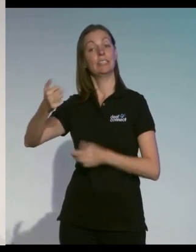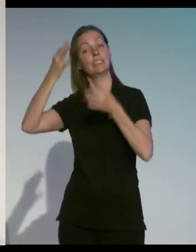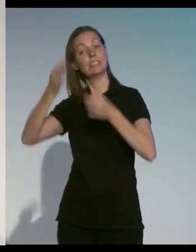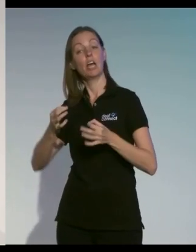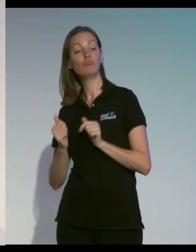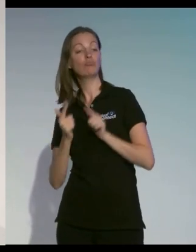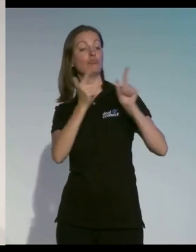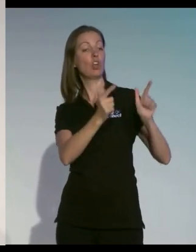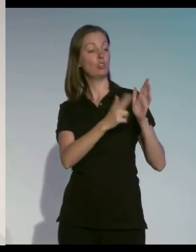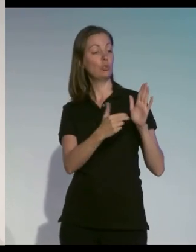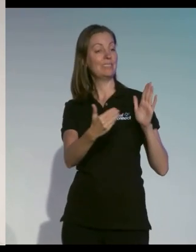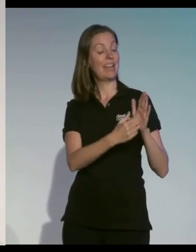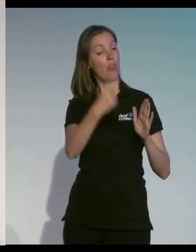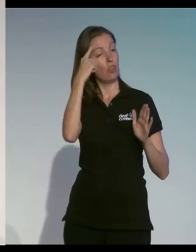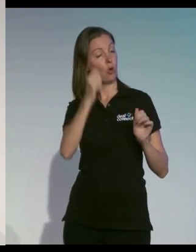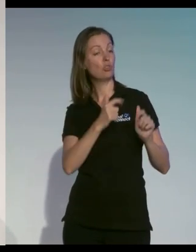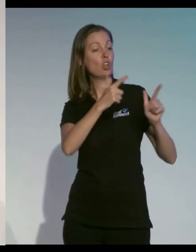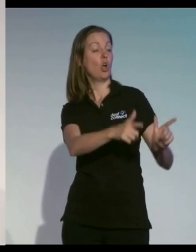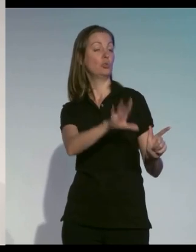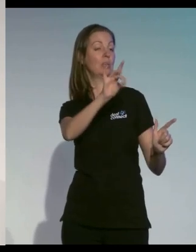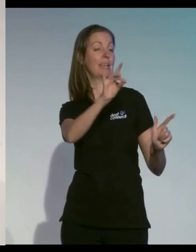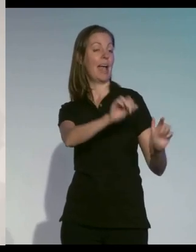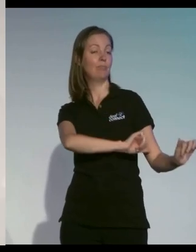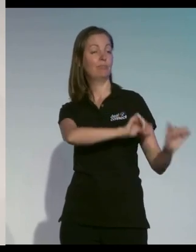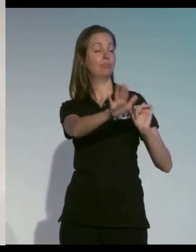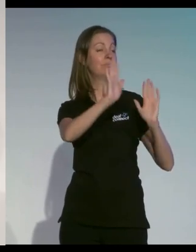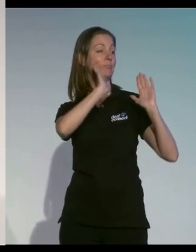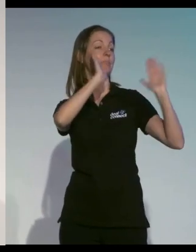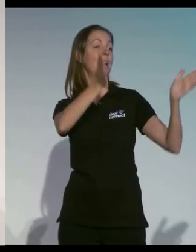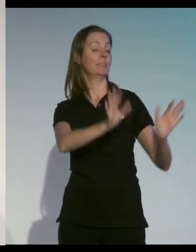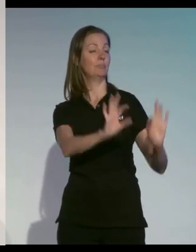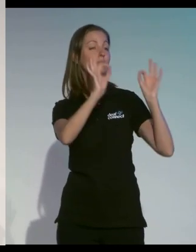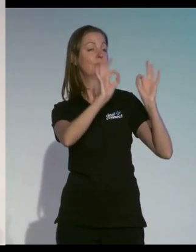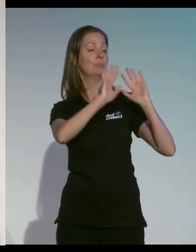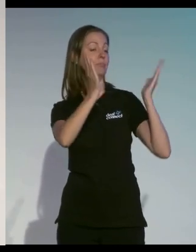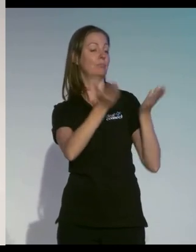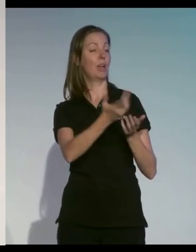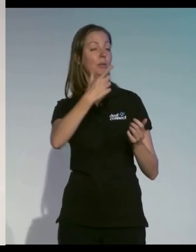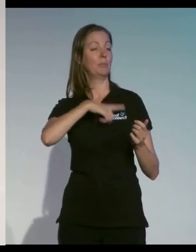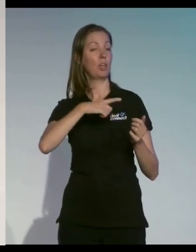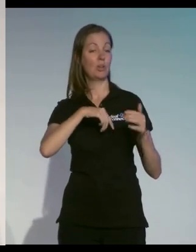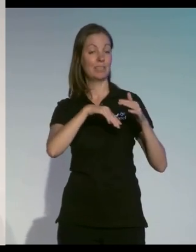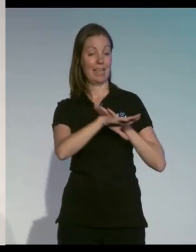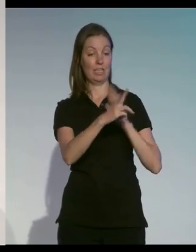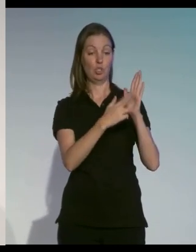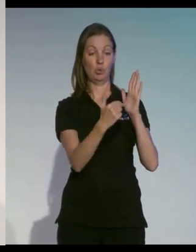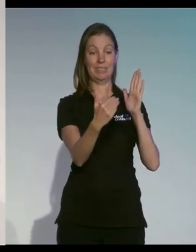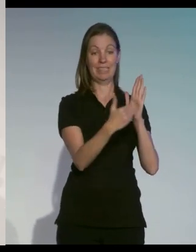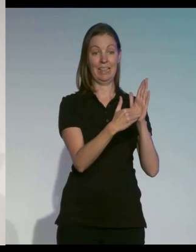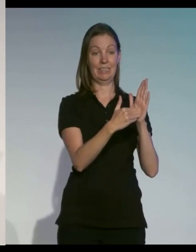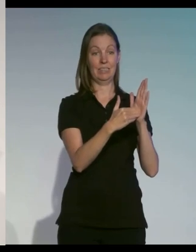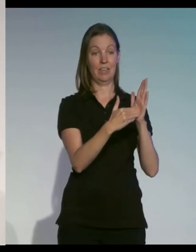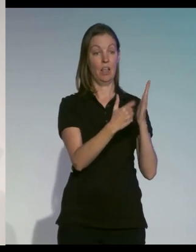and he thought he was going to a gay utopia because on the books, New Zealand had decriminalised, it